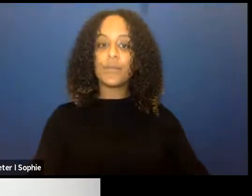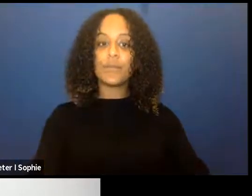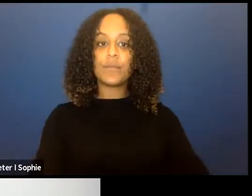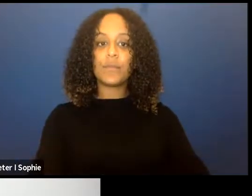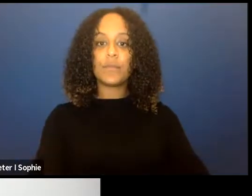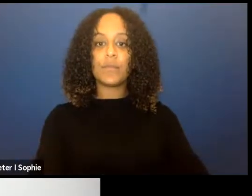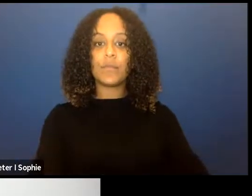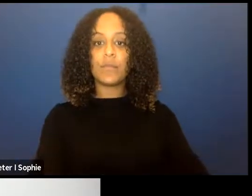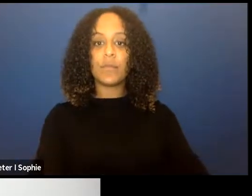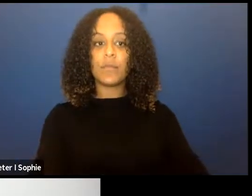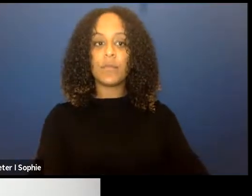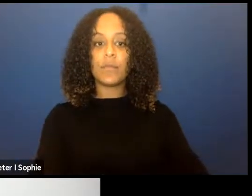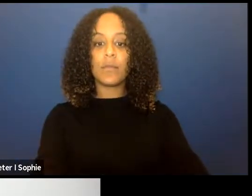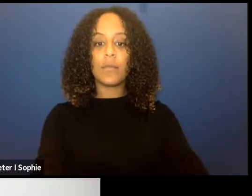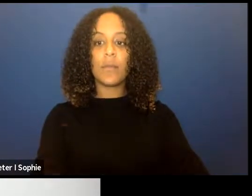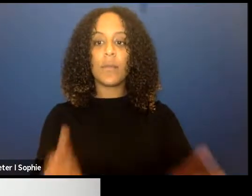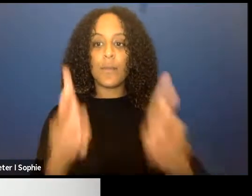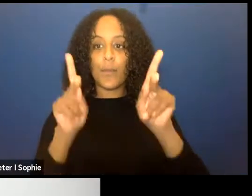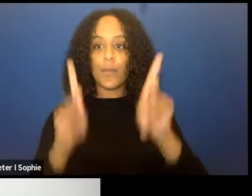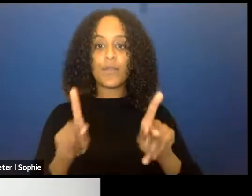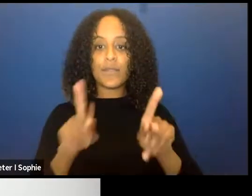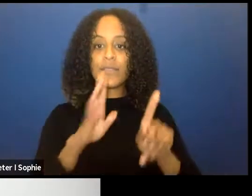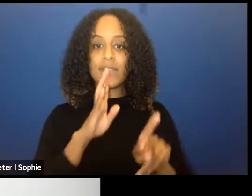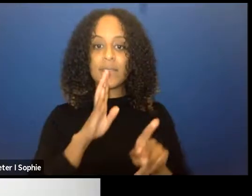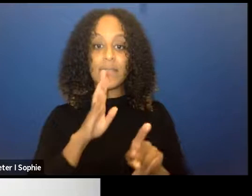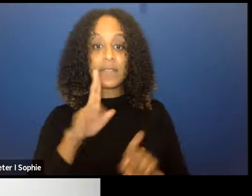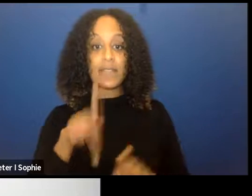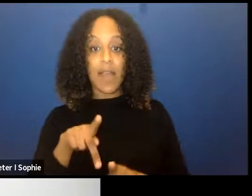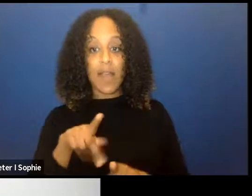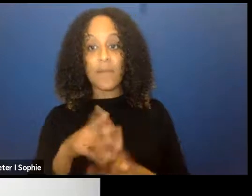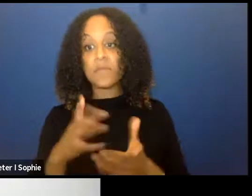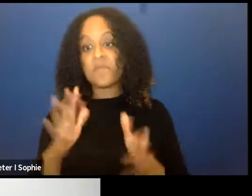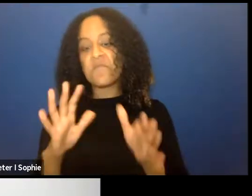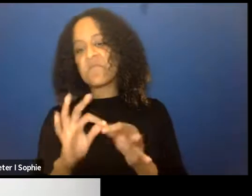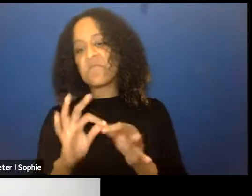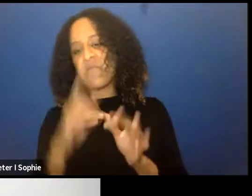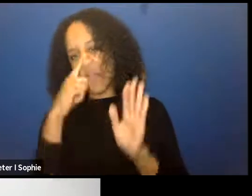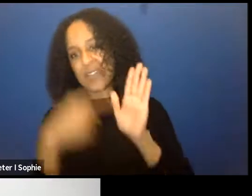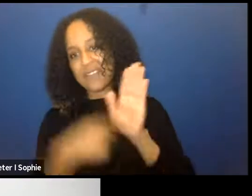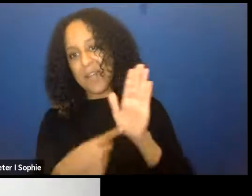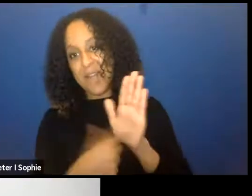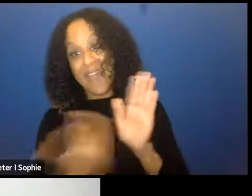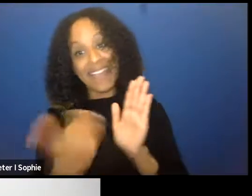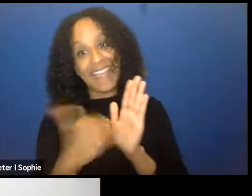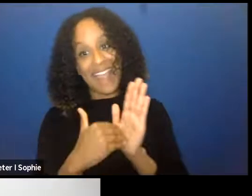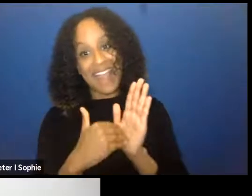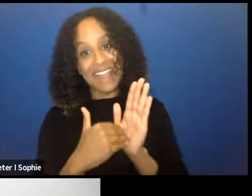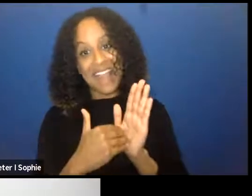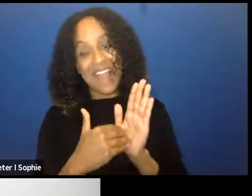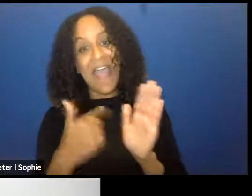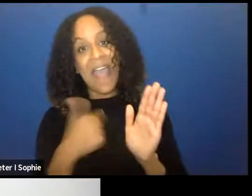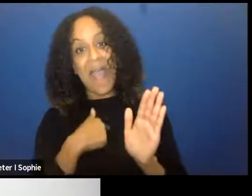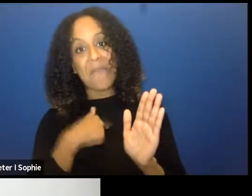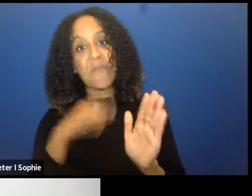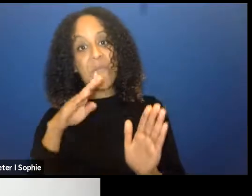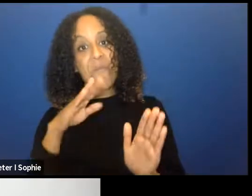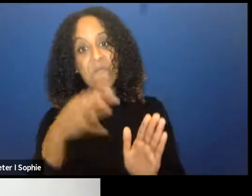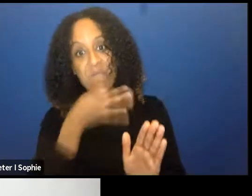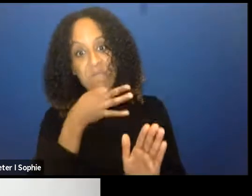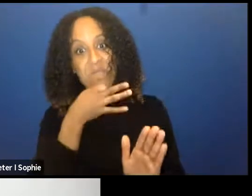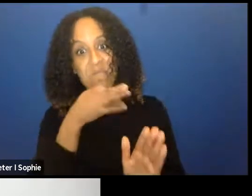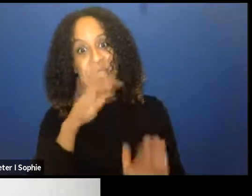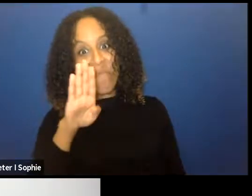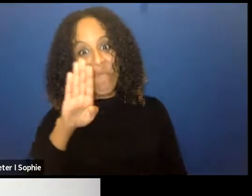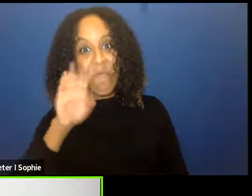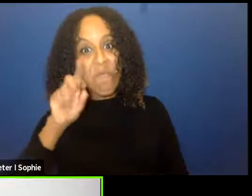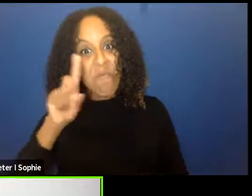maybe someone speaks up and says, I'll give an example. Again, I am very bold. I am very